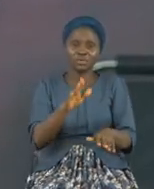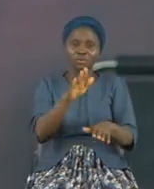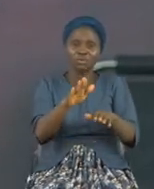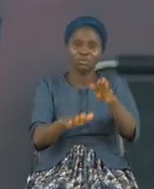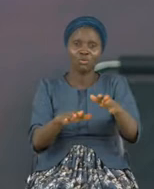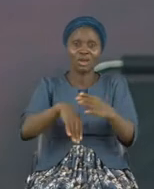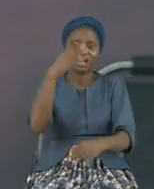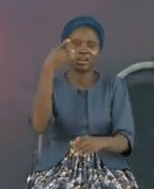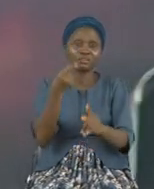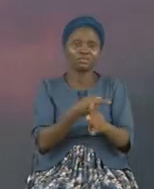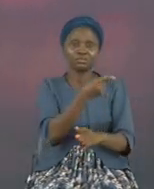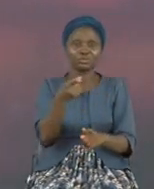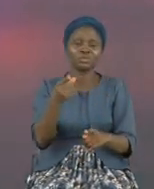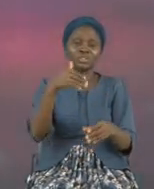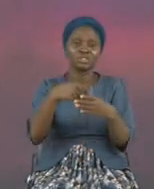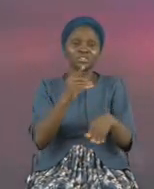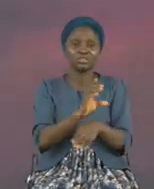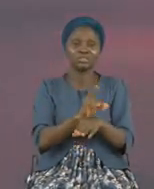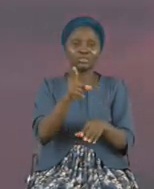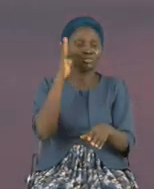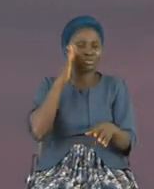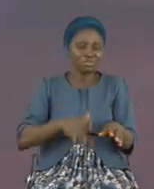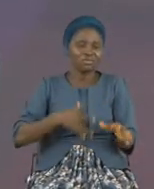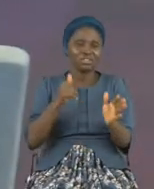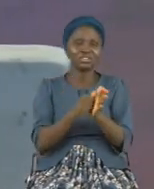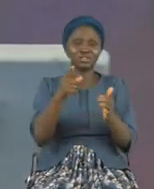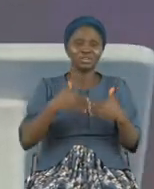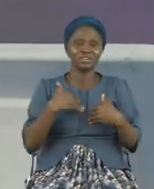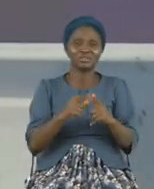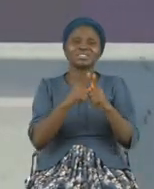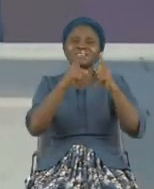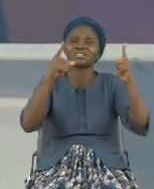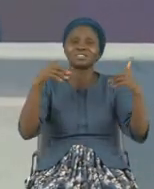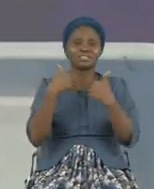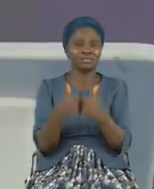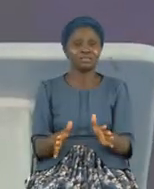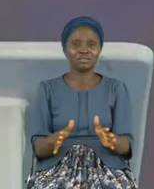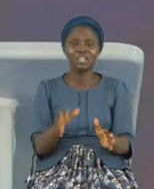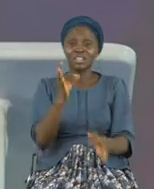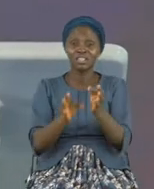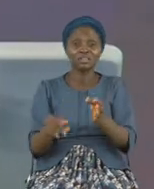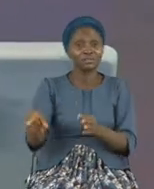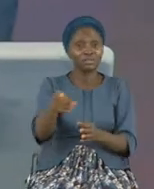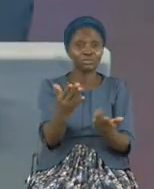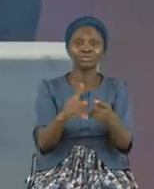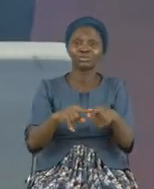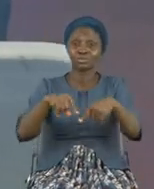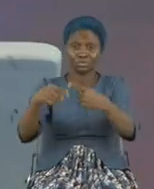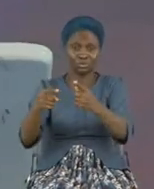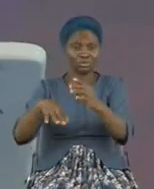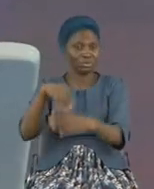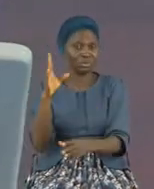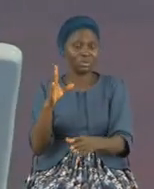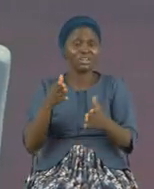But if they want to go, let them go, and you stick to the word of God, and then you say,